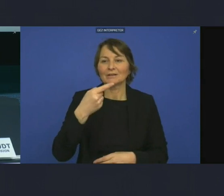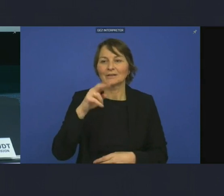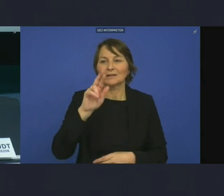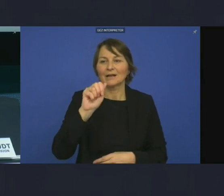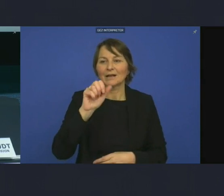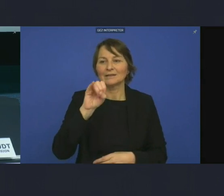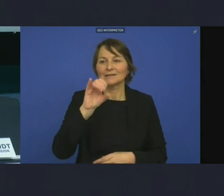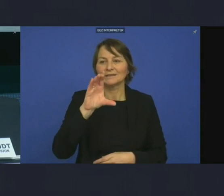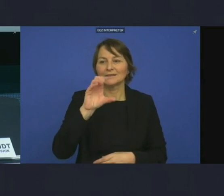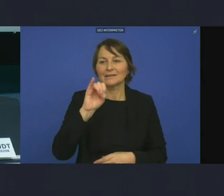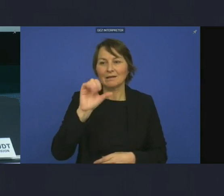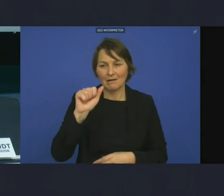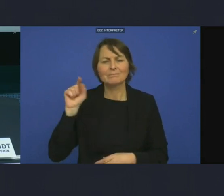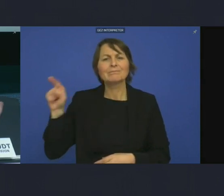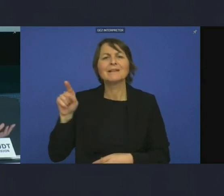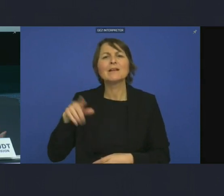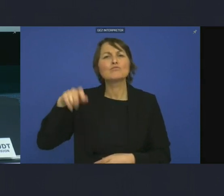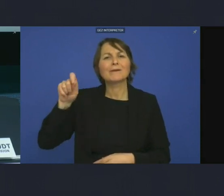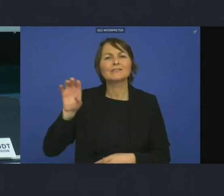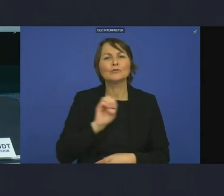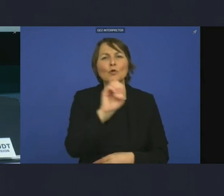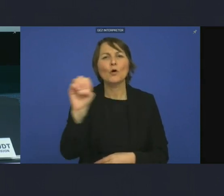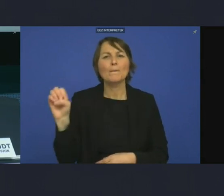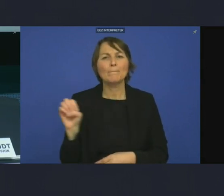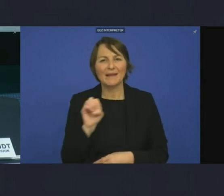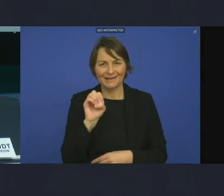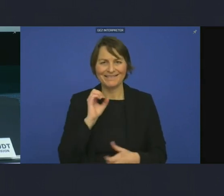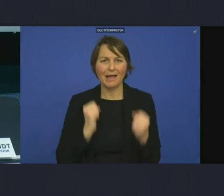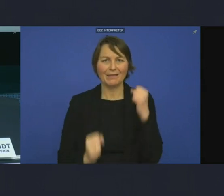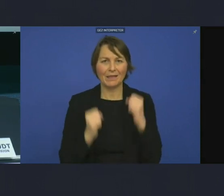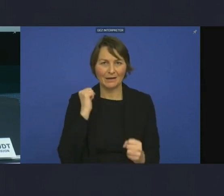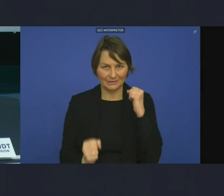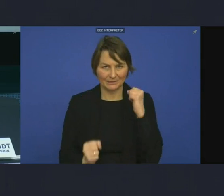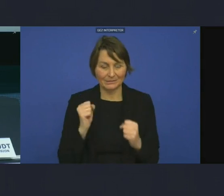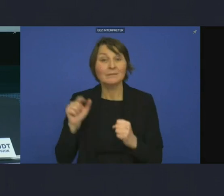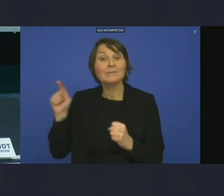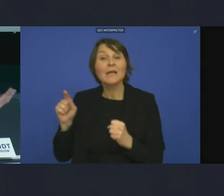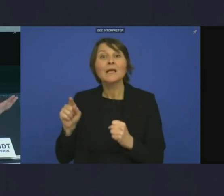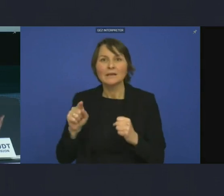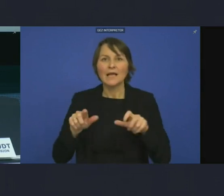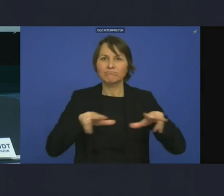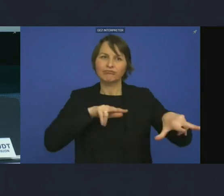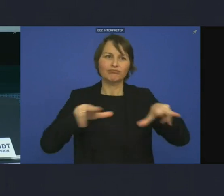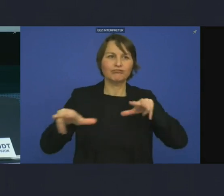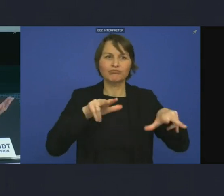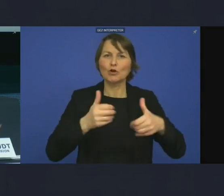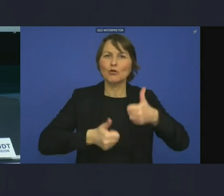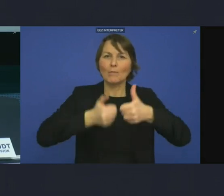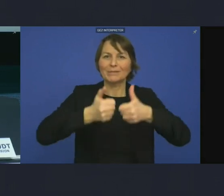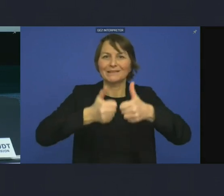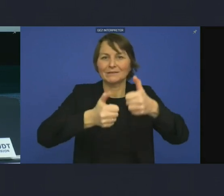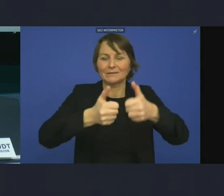the European organization organizing athletics competitions. And notably, Jean, you were in charge